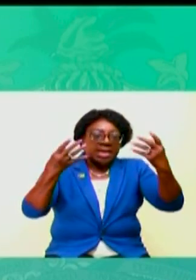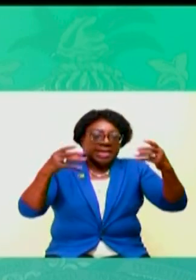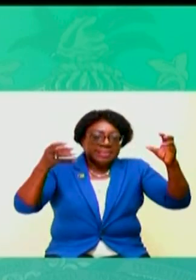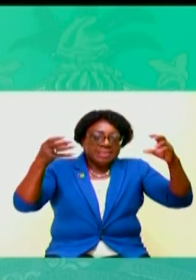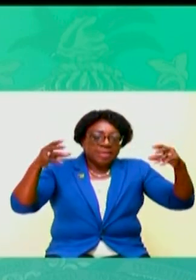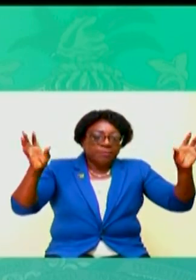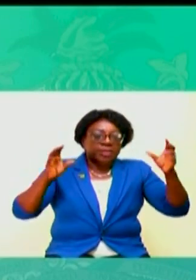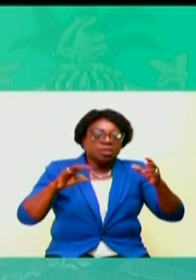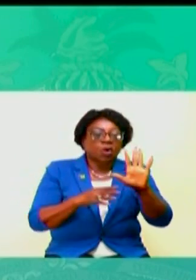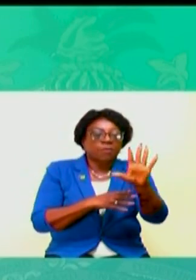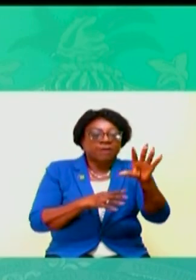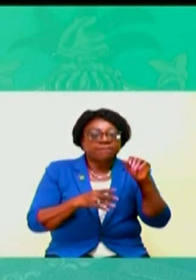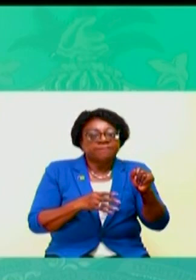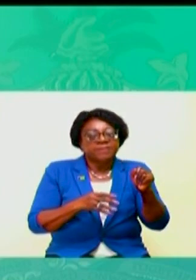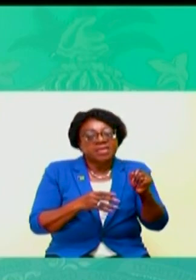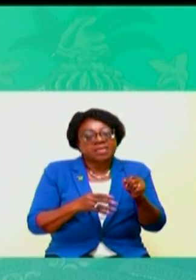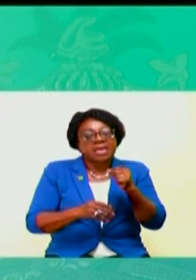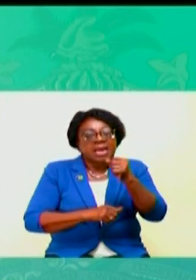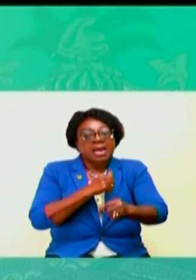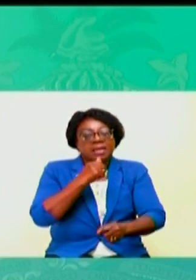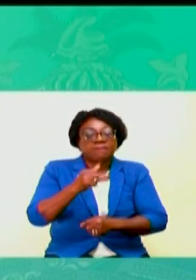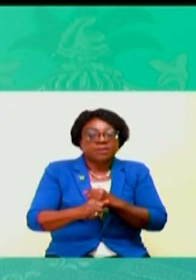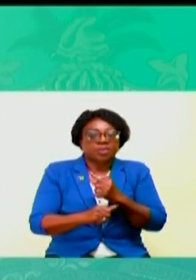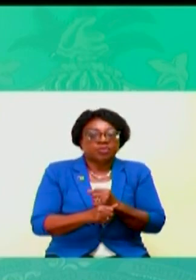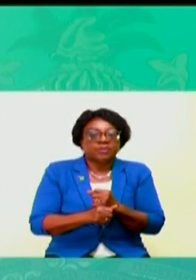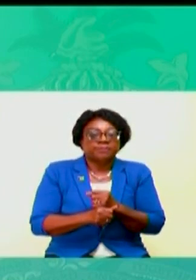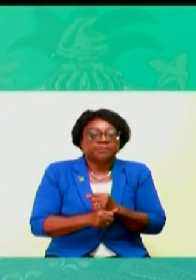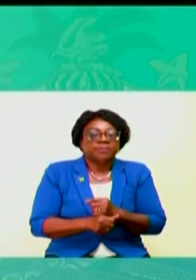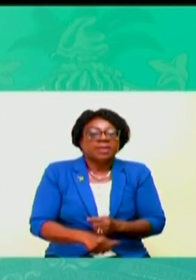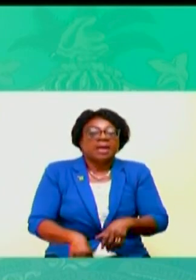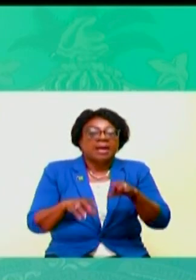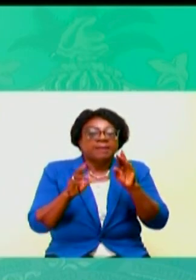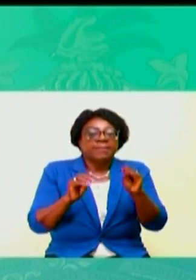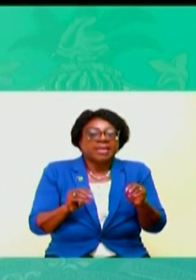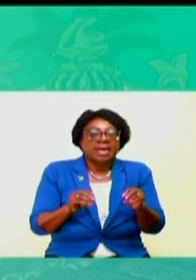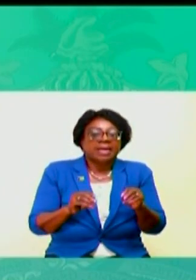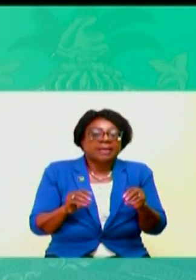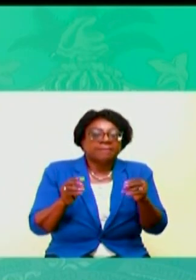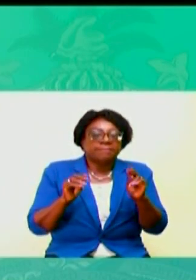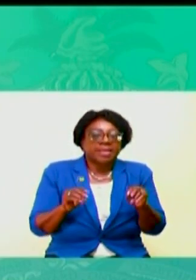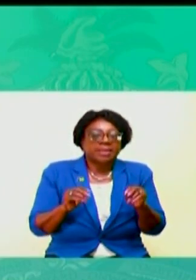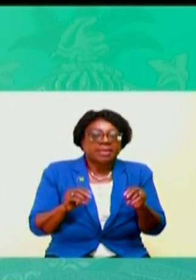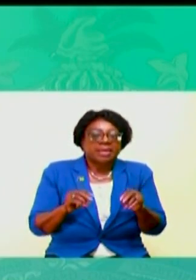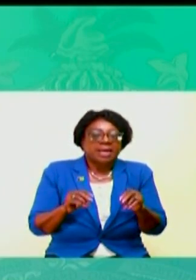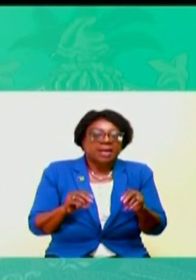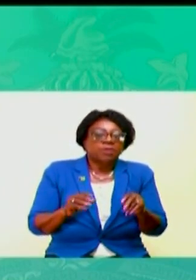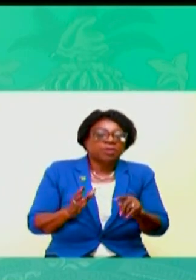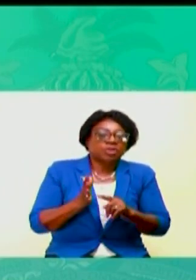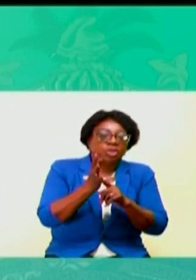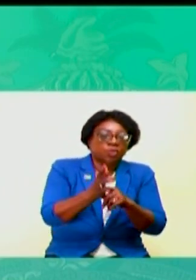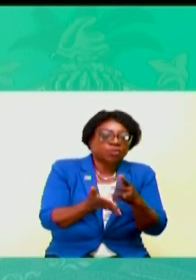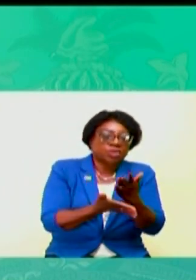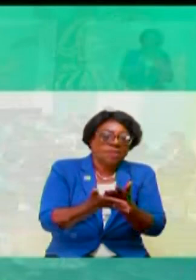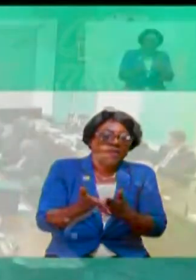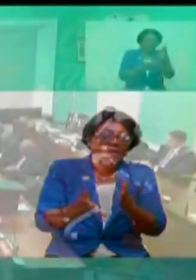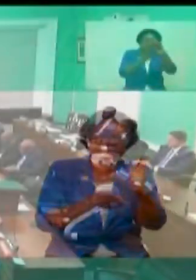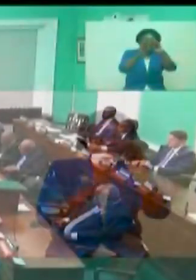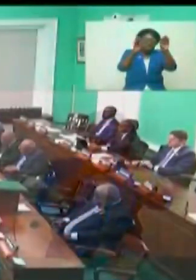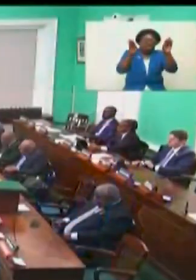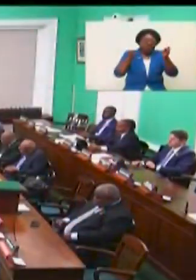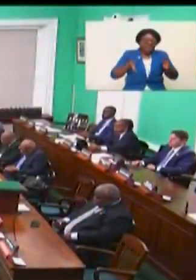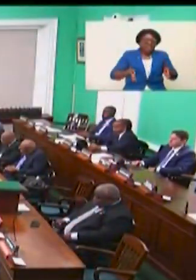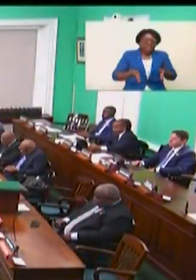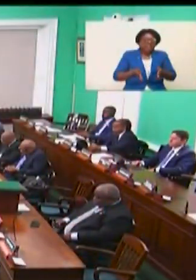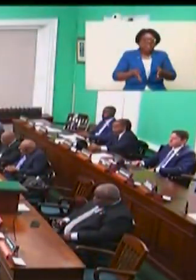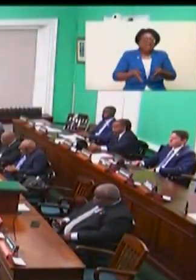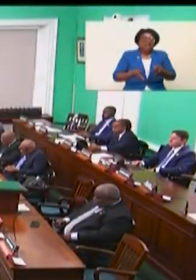anniversary. And Mr. Deputy Speaker, if I may, I brought some of the banners so that many people will see. As you go around